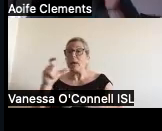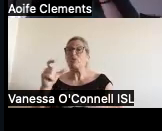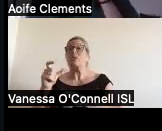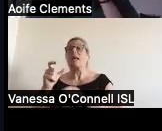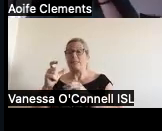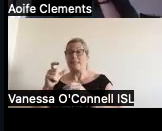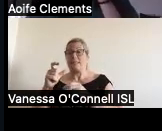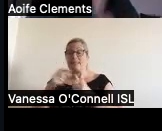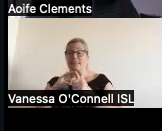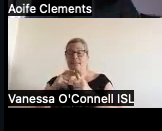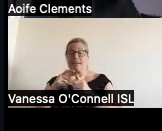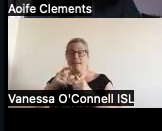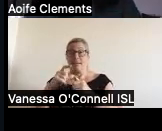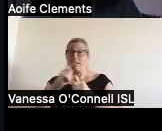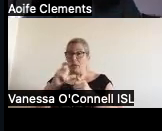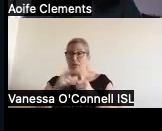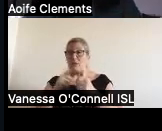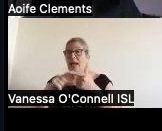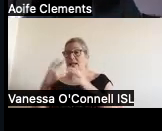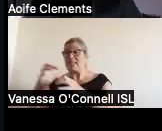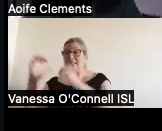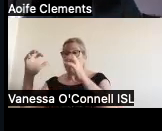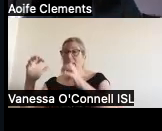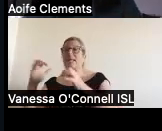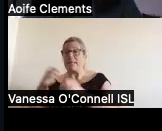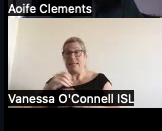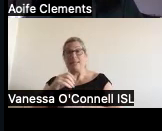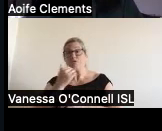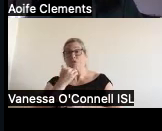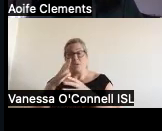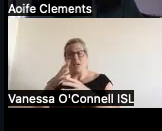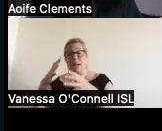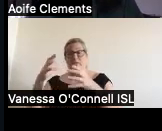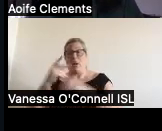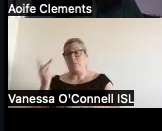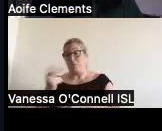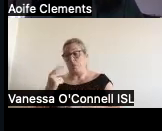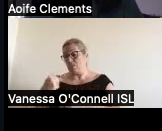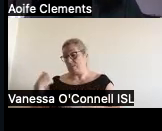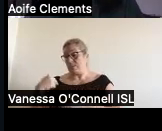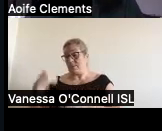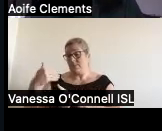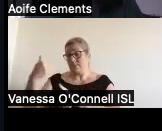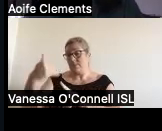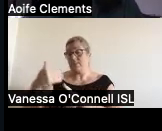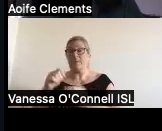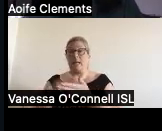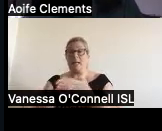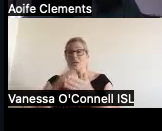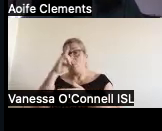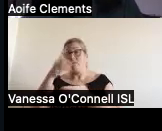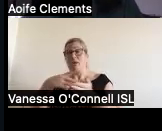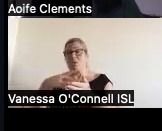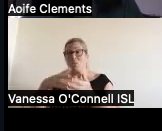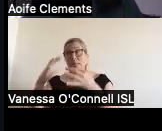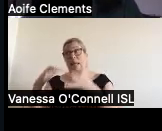in the last 2 elections. So hopefully that continues to happen. And hopefully when we get our Assembly back up and